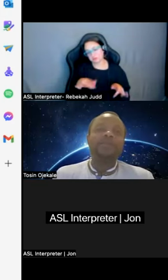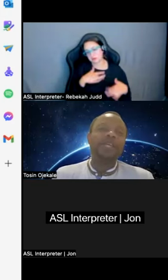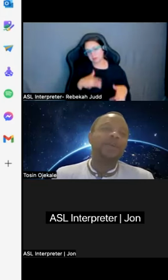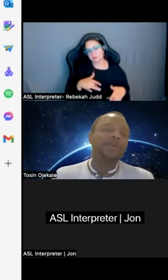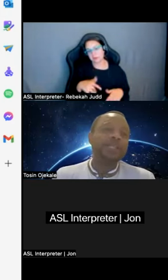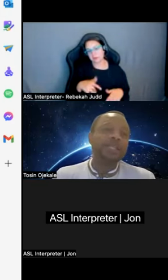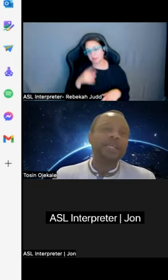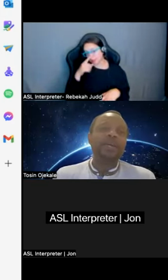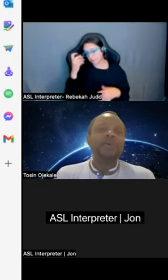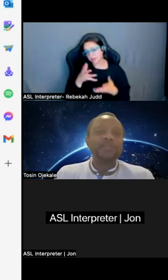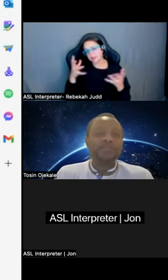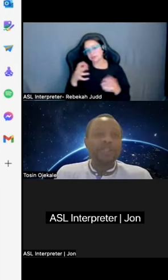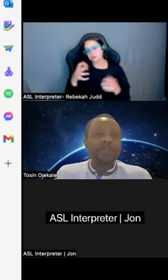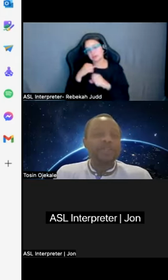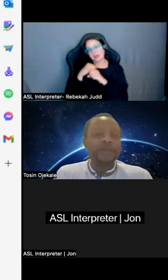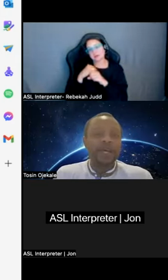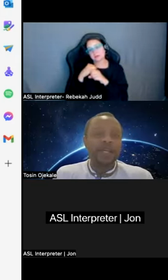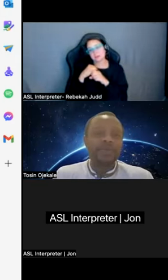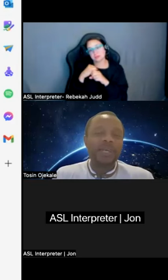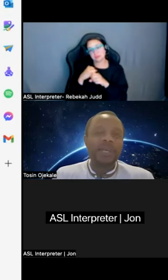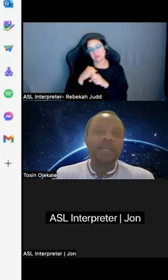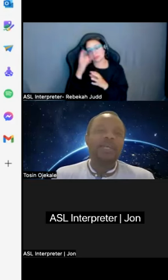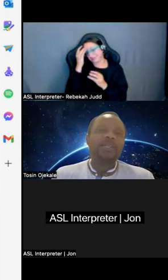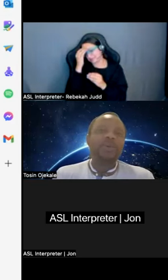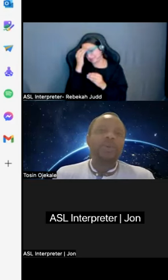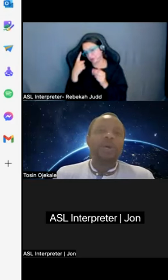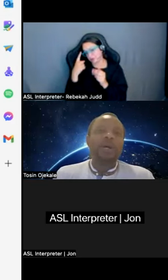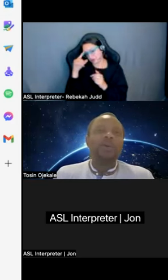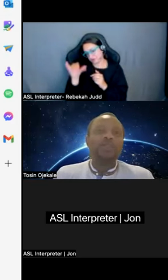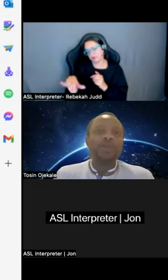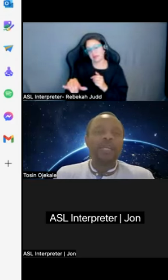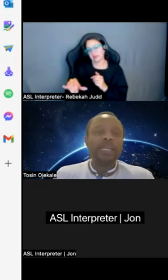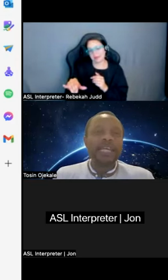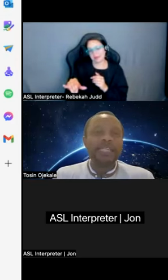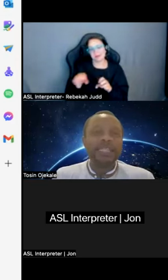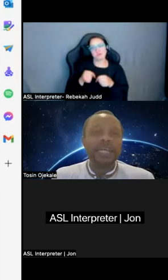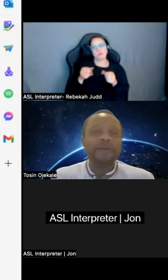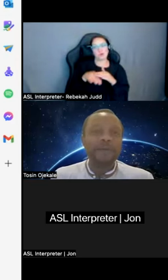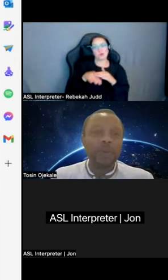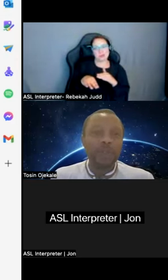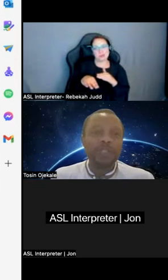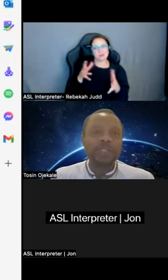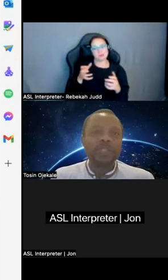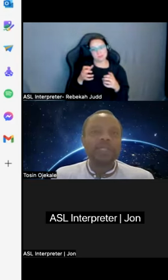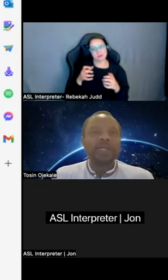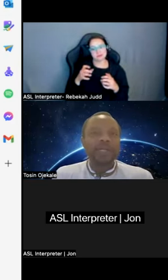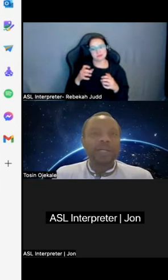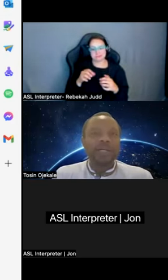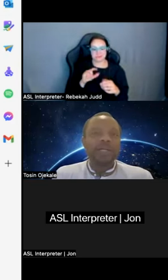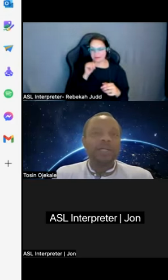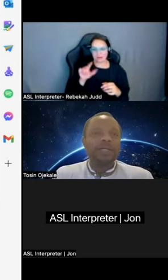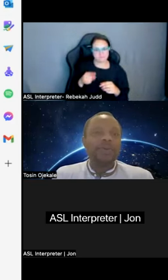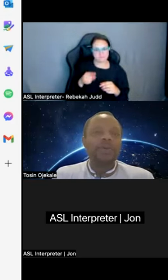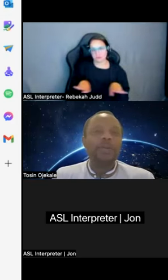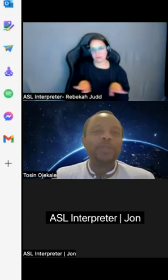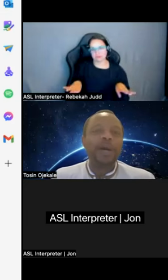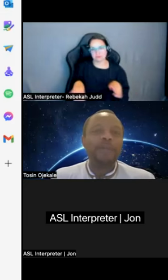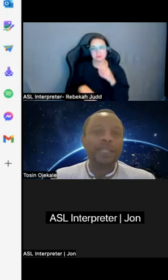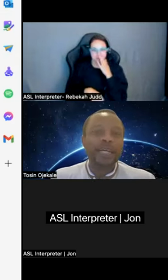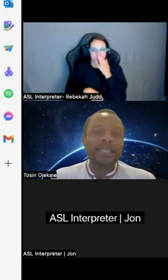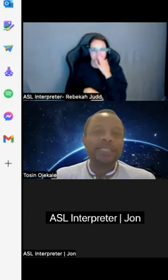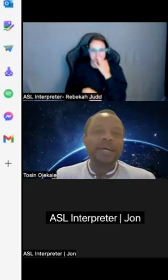of security considerations for that, okay? So also in case there's a flood So you don't want